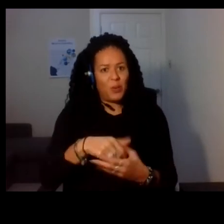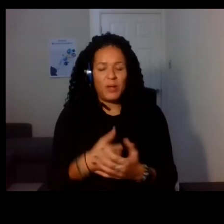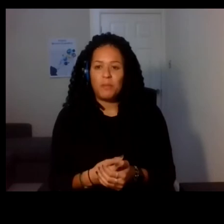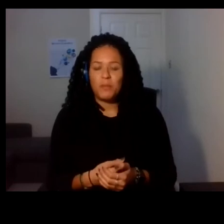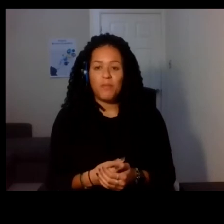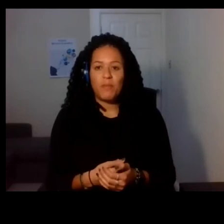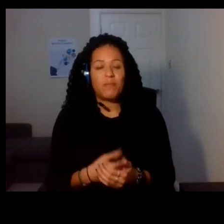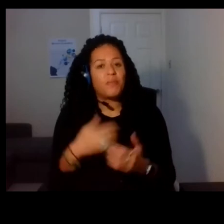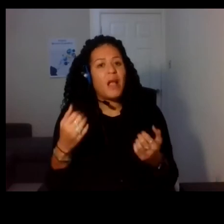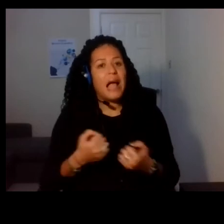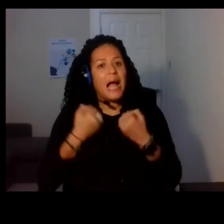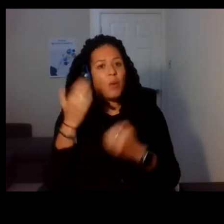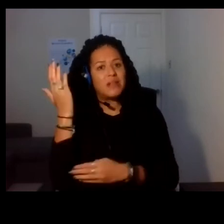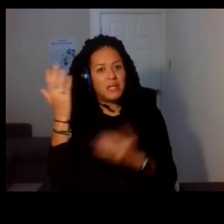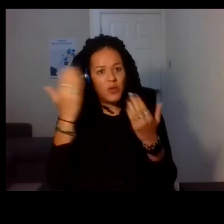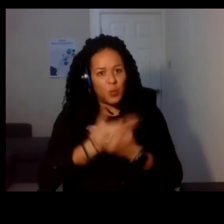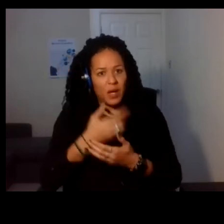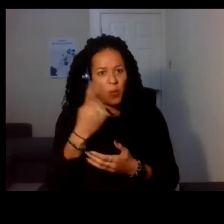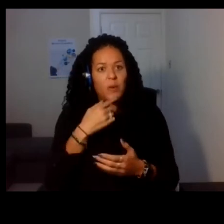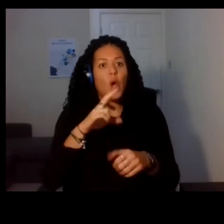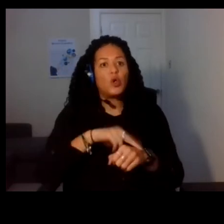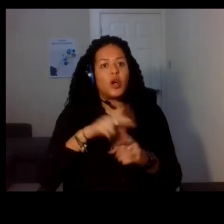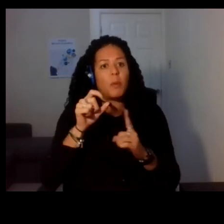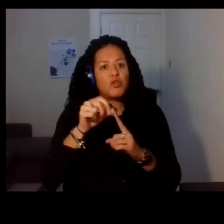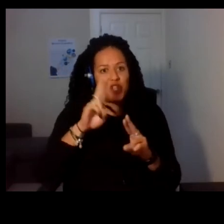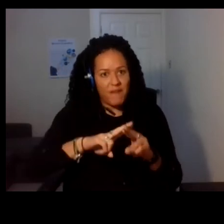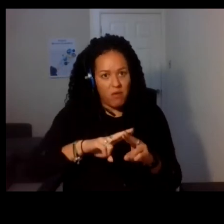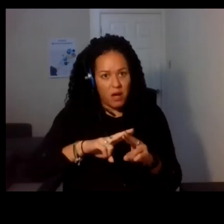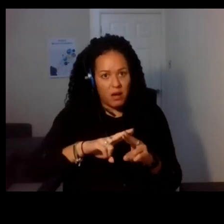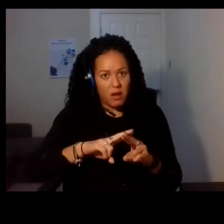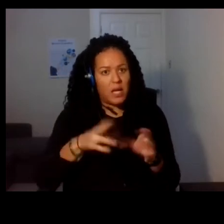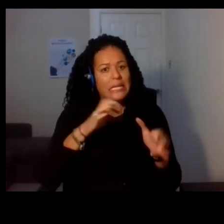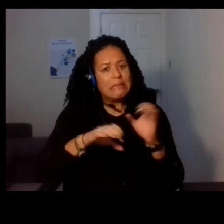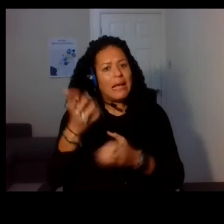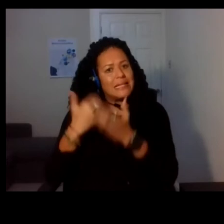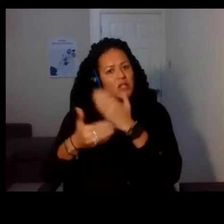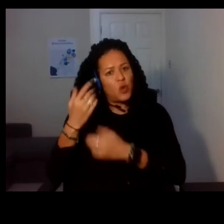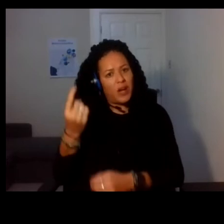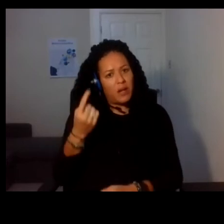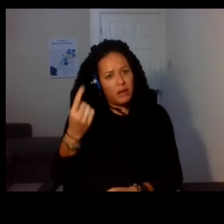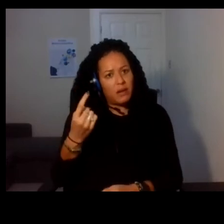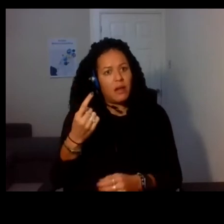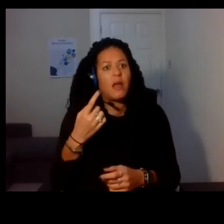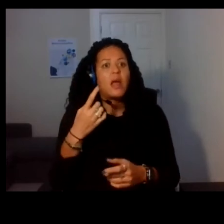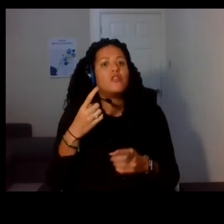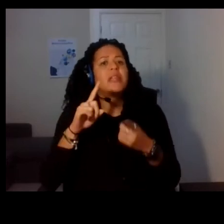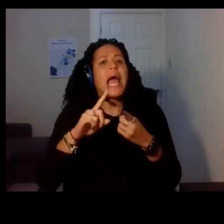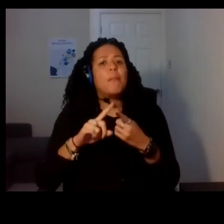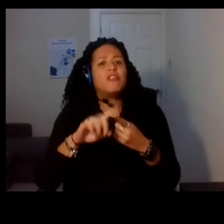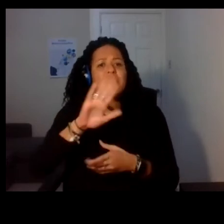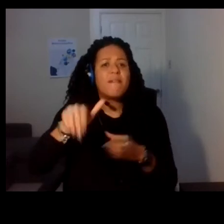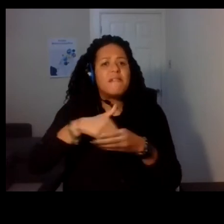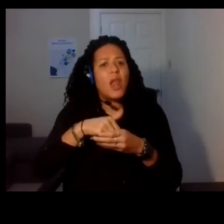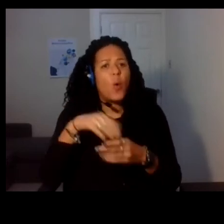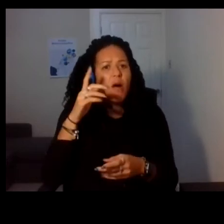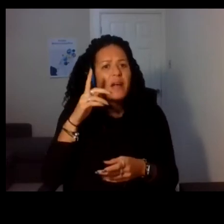Our speakers tonight include Dr. Patricia Fara, science historian, Emeritus Fellow of Clare